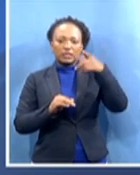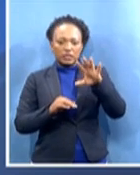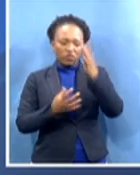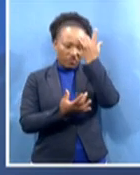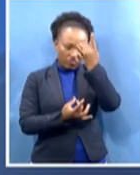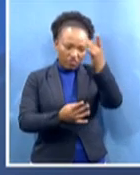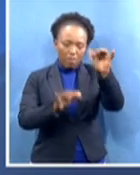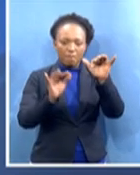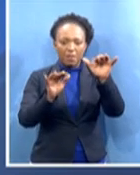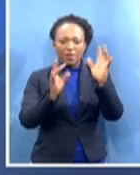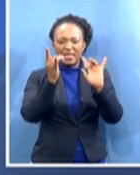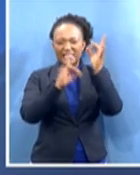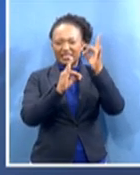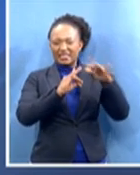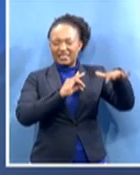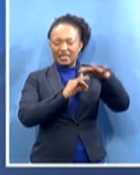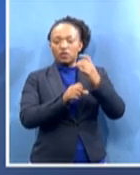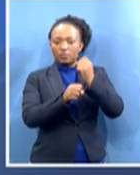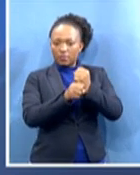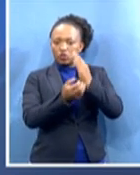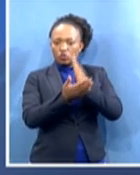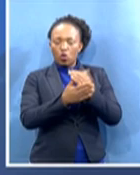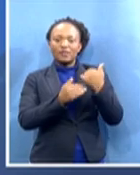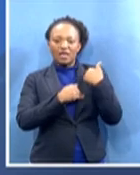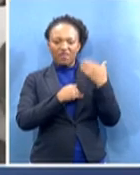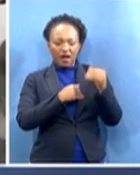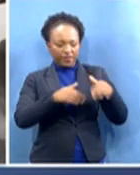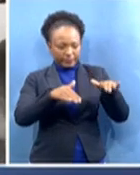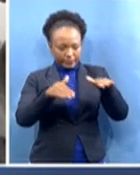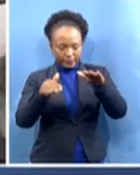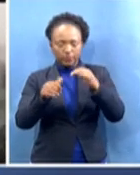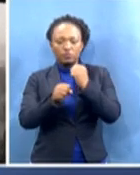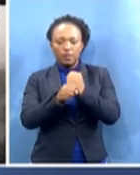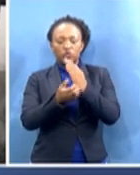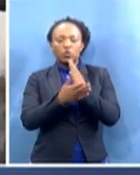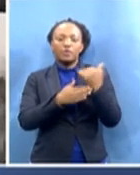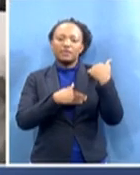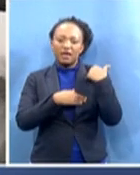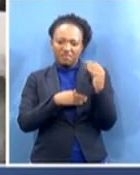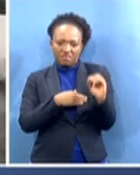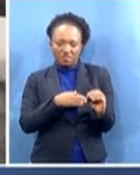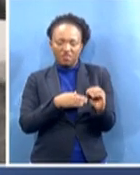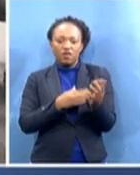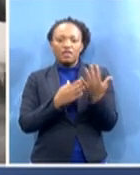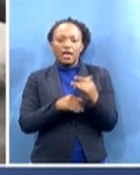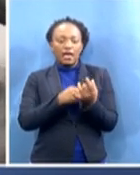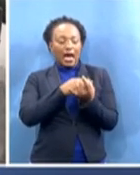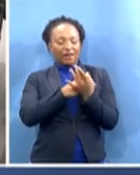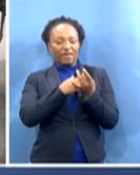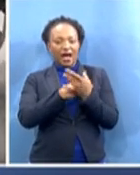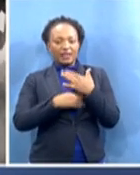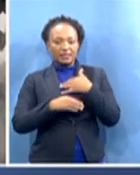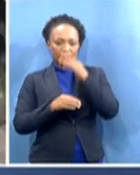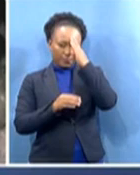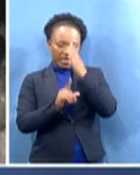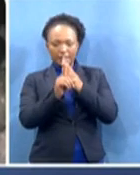safe and then to continue to follow the advice of the specialists and to see the way things will progress. We